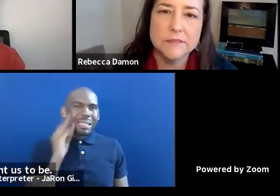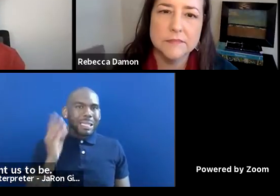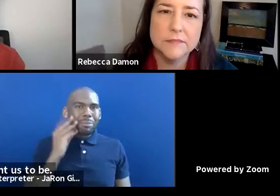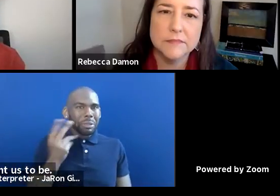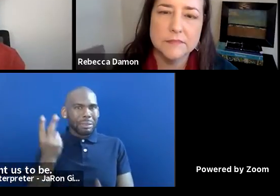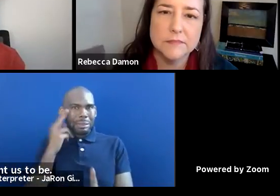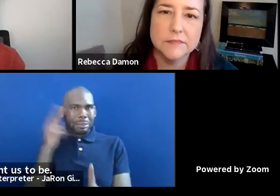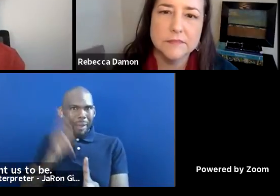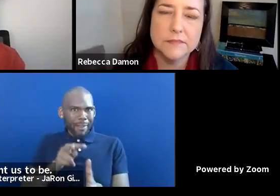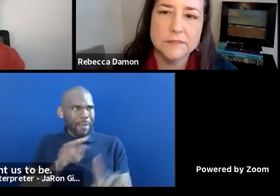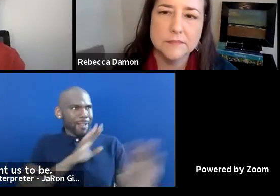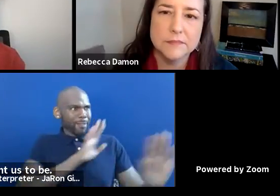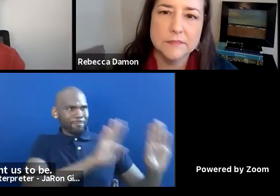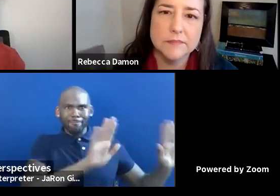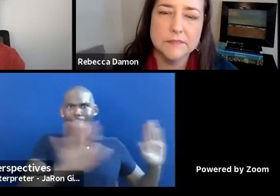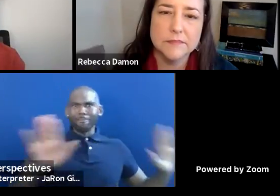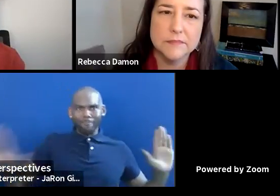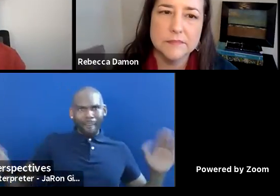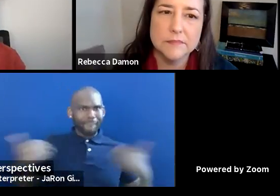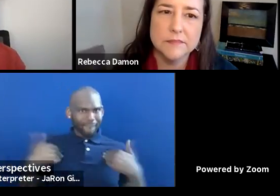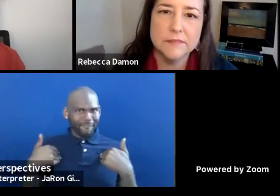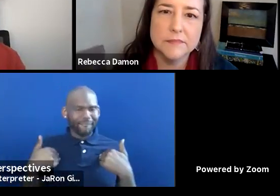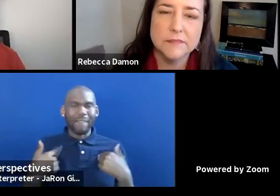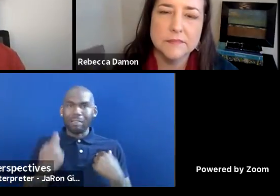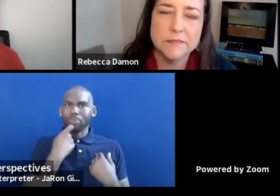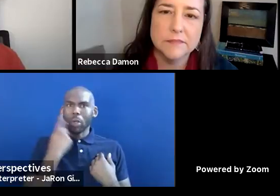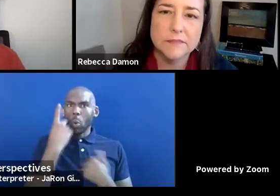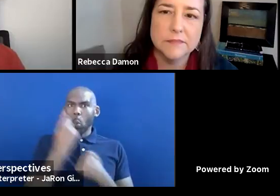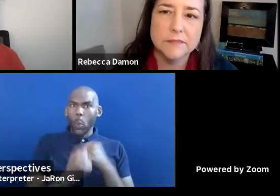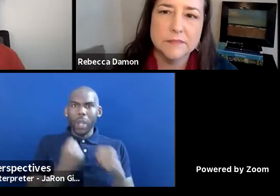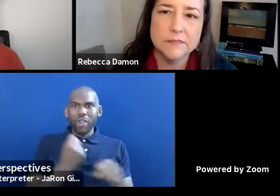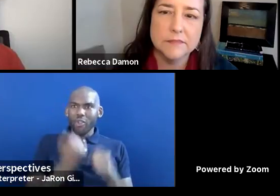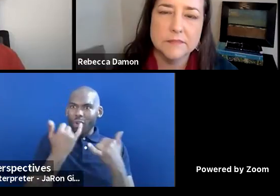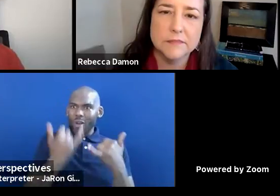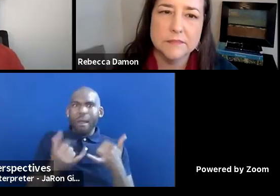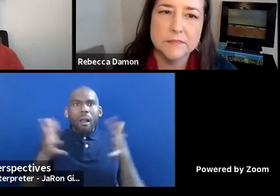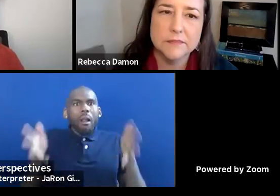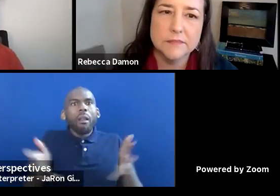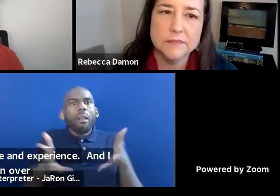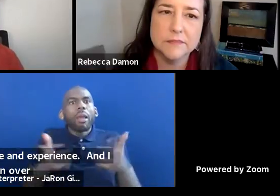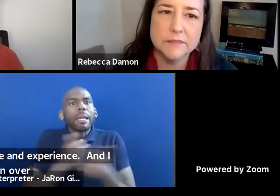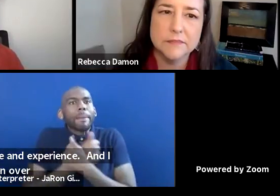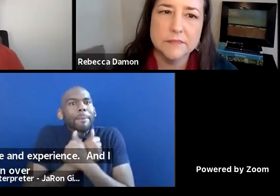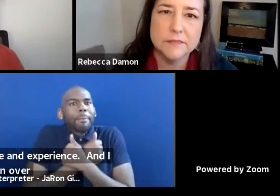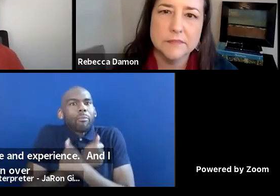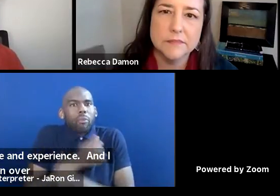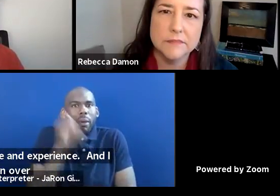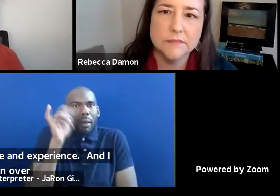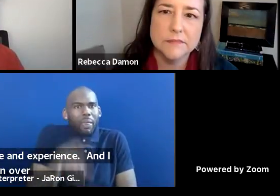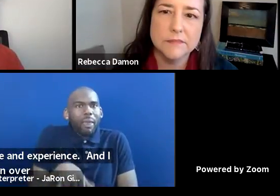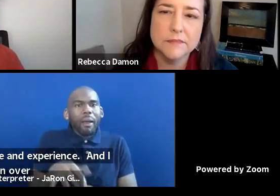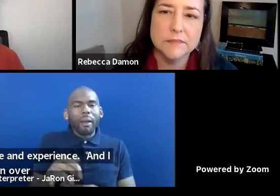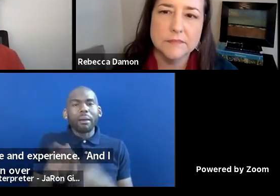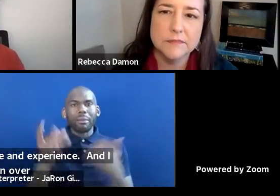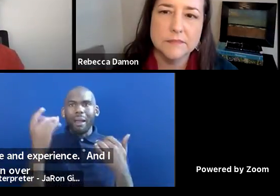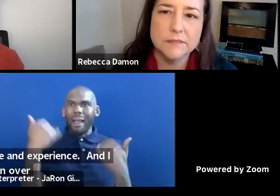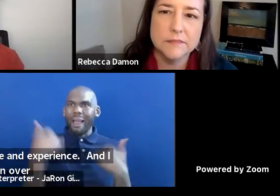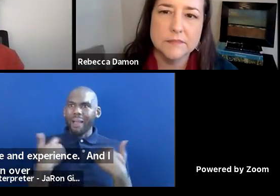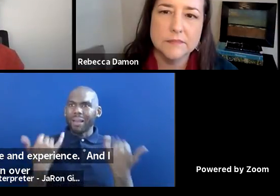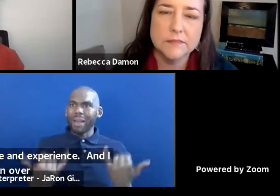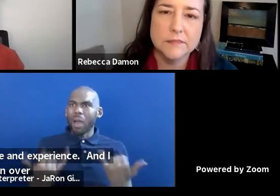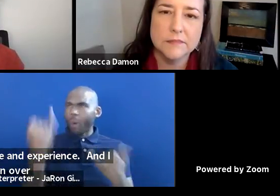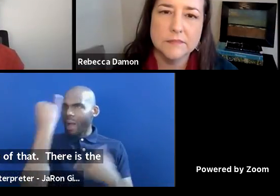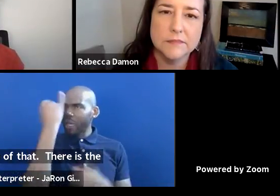I think we've seen over the past year, there's an embrace of that. There's the idea that we need to cover